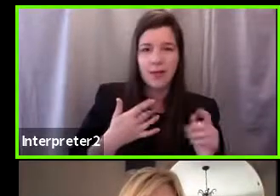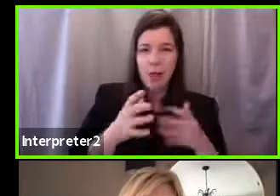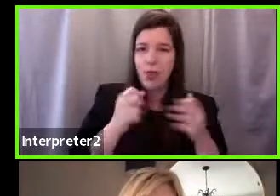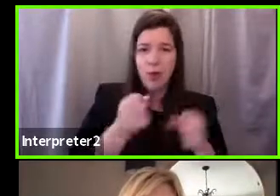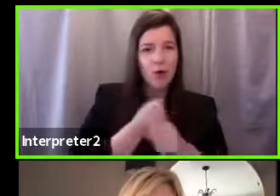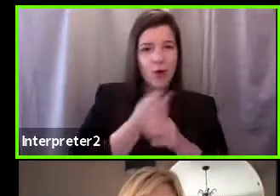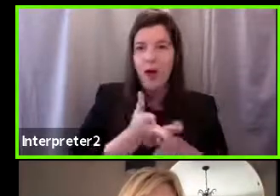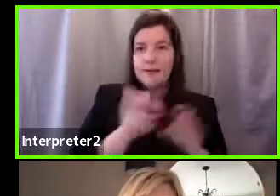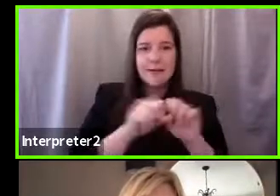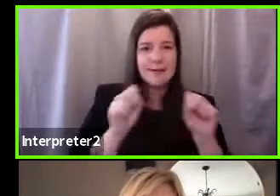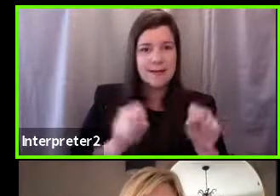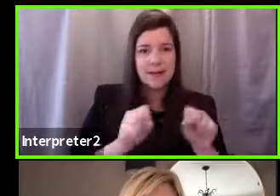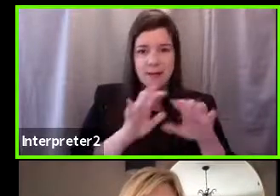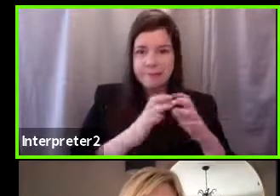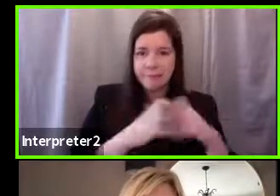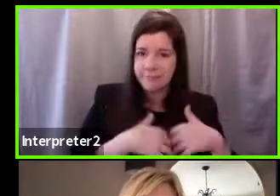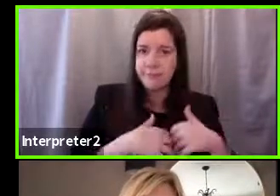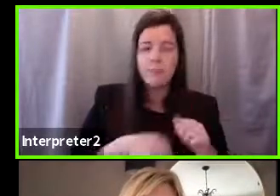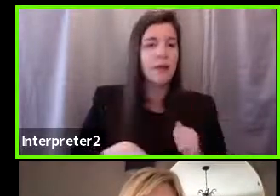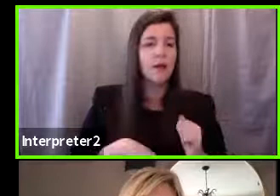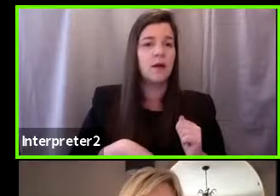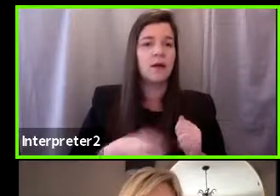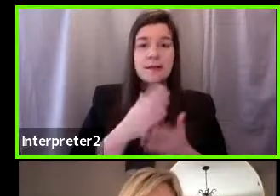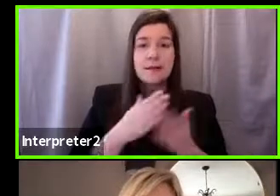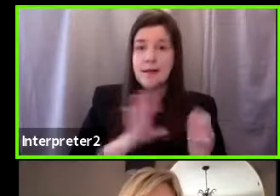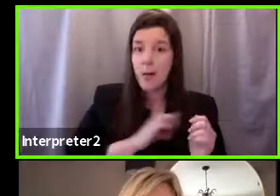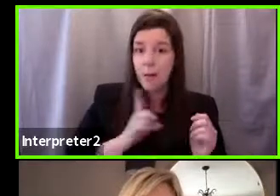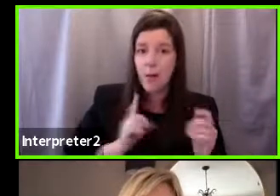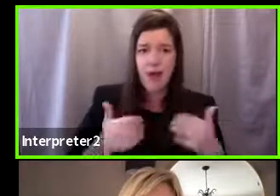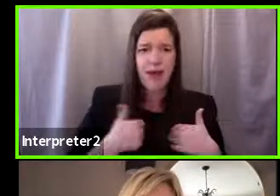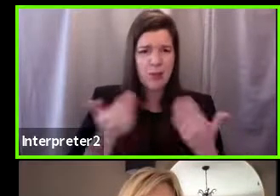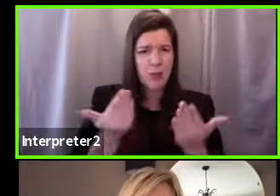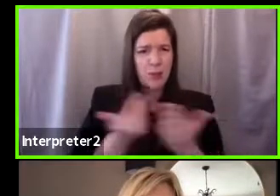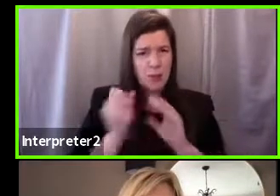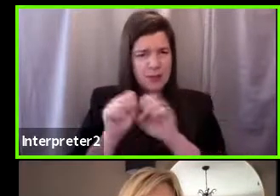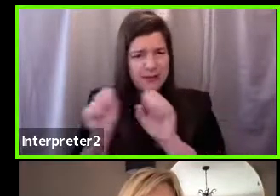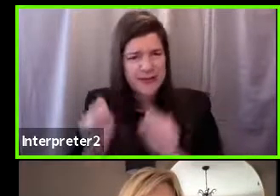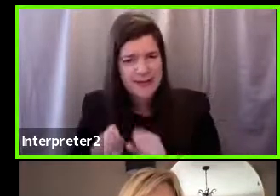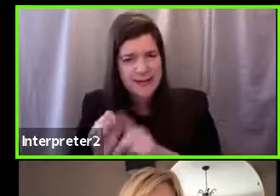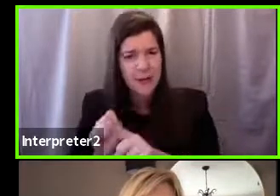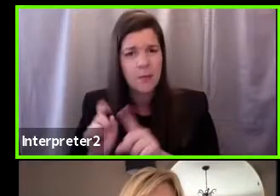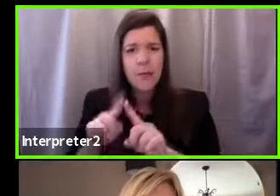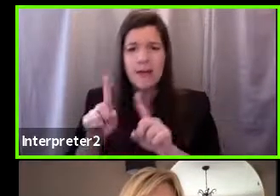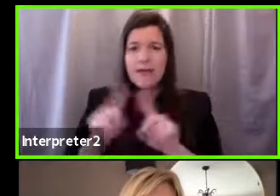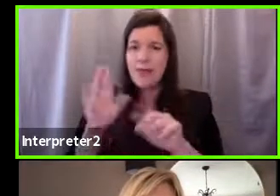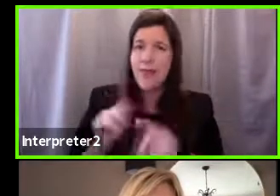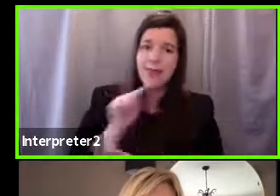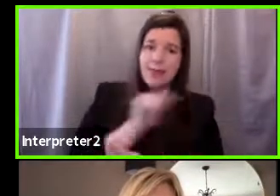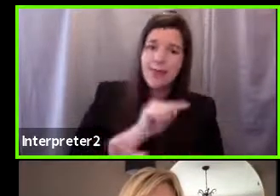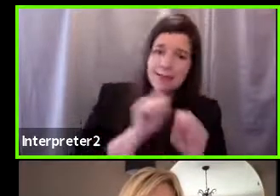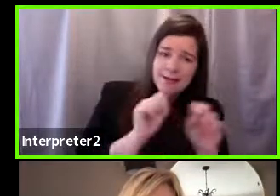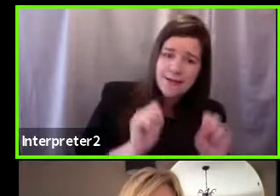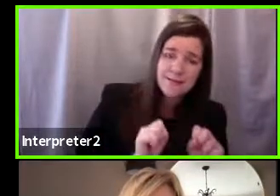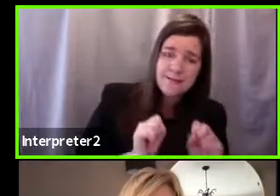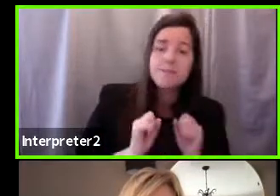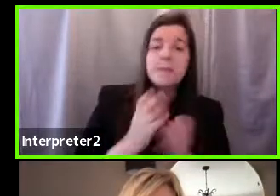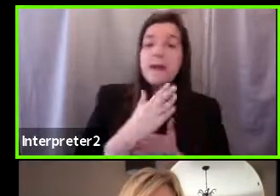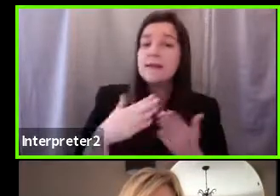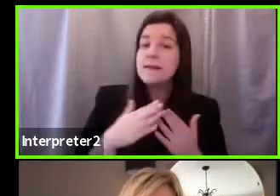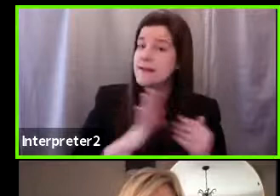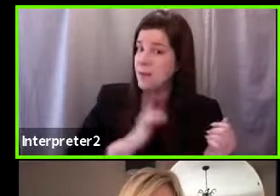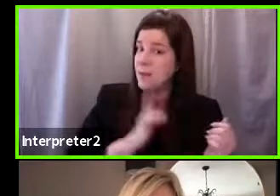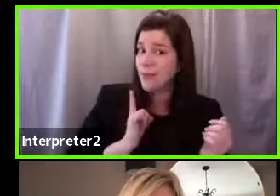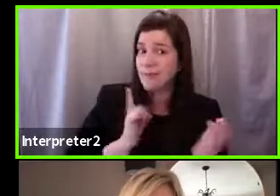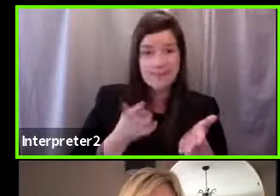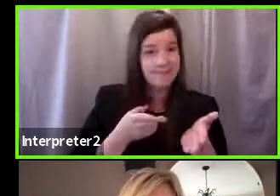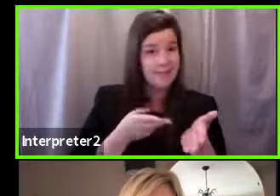and there. There are boards that have brand new systems, but they're different from other new systems. There are boards that quite literally